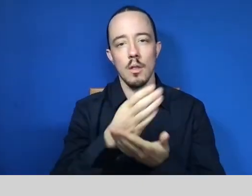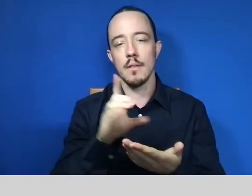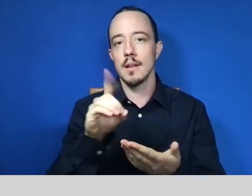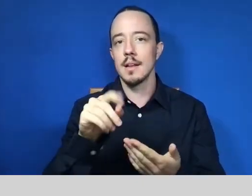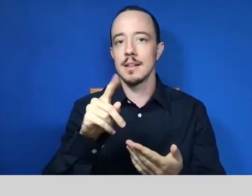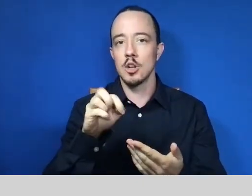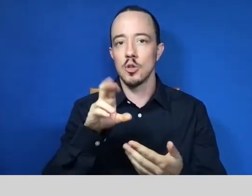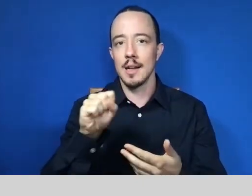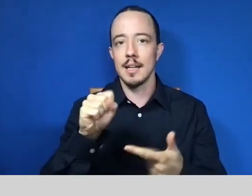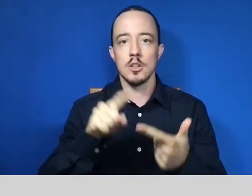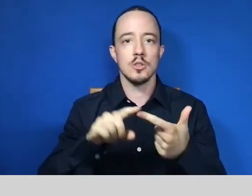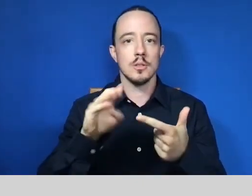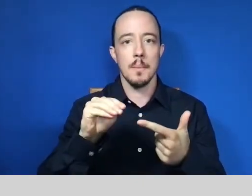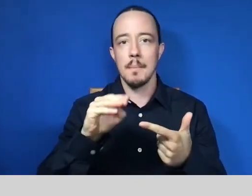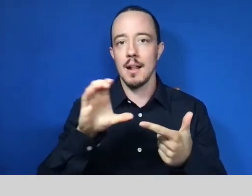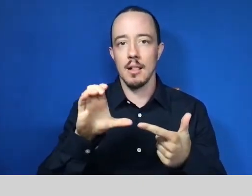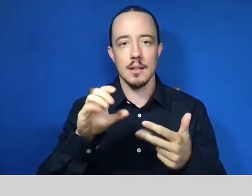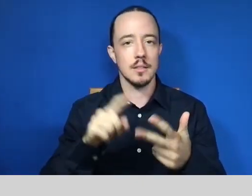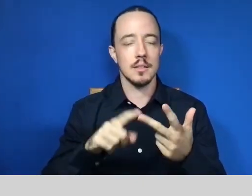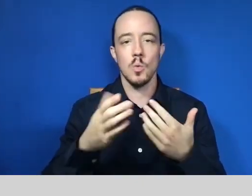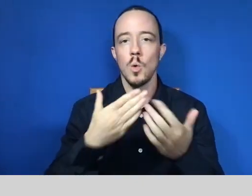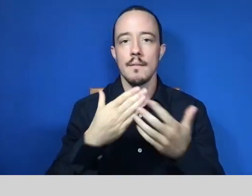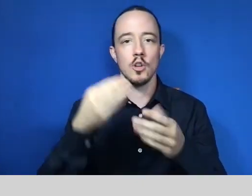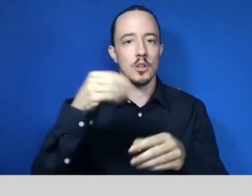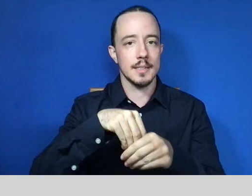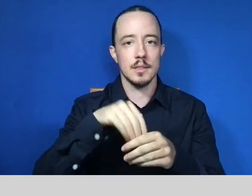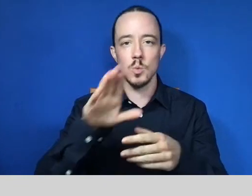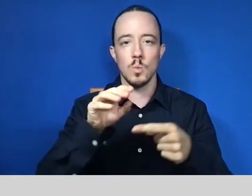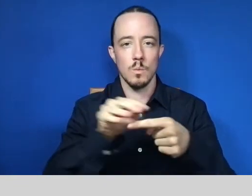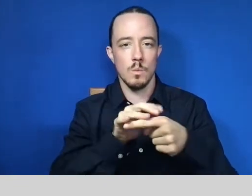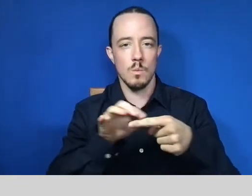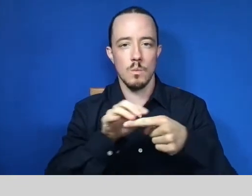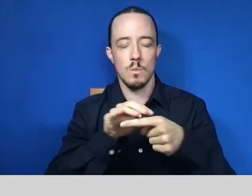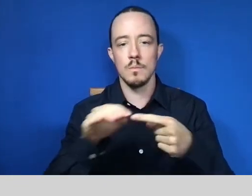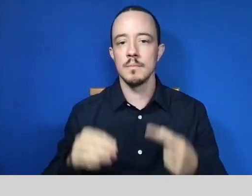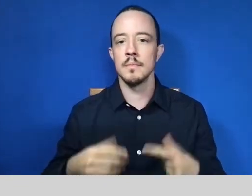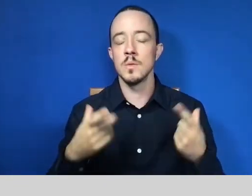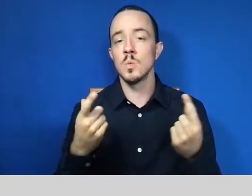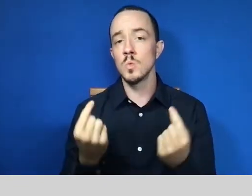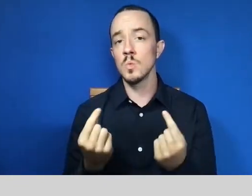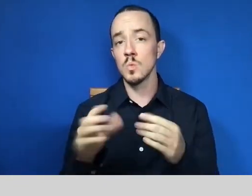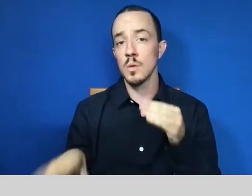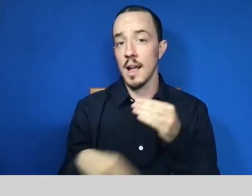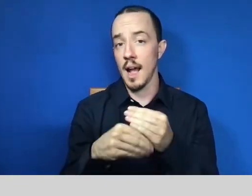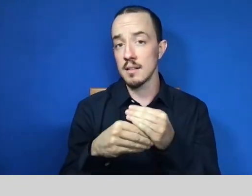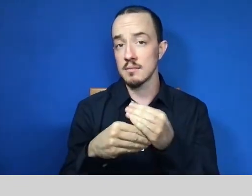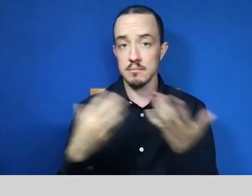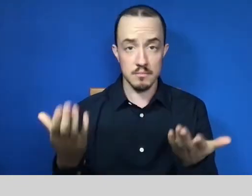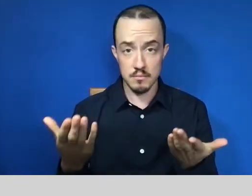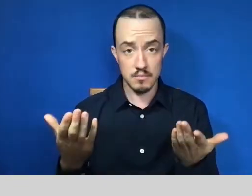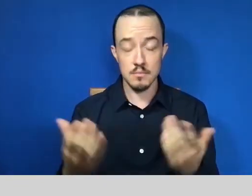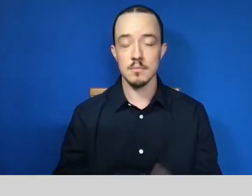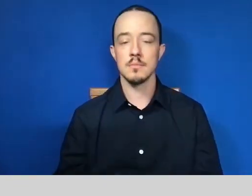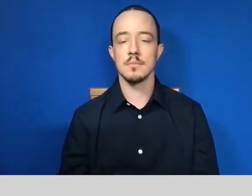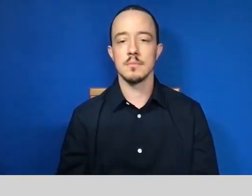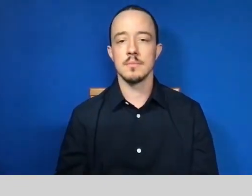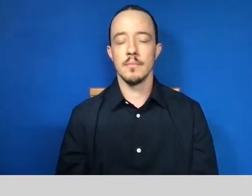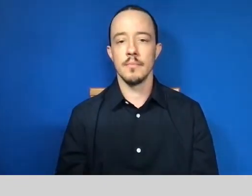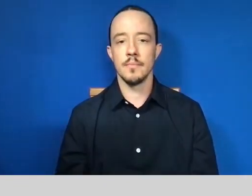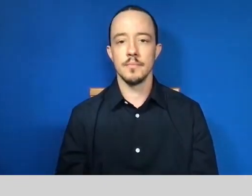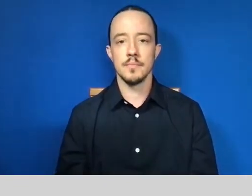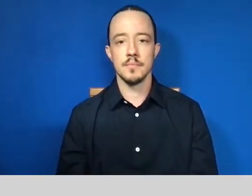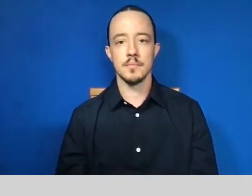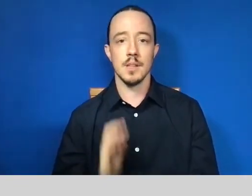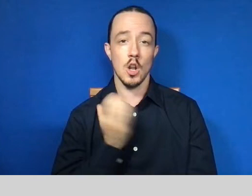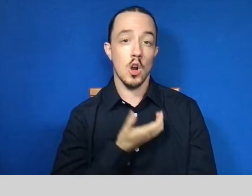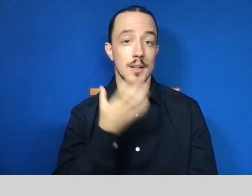decorators, metaclasses, and whatever there is in your code. So what should we add to our stub files? Well,